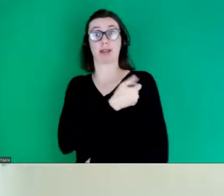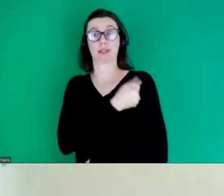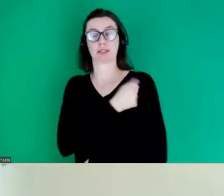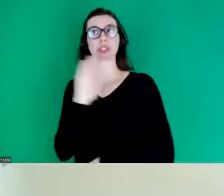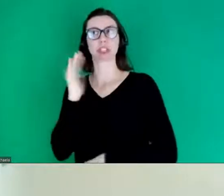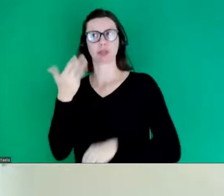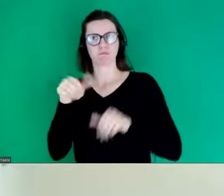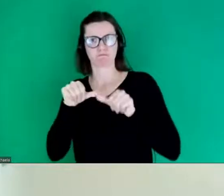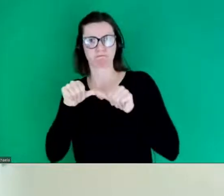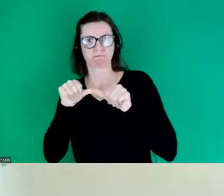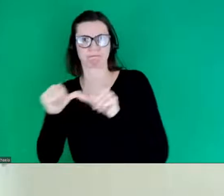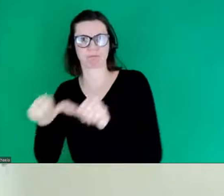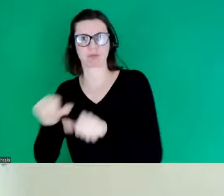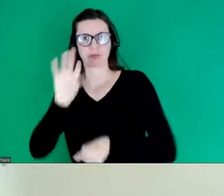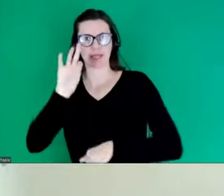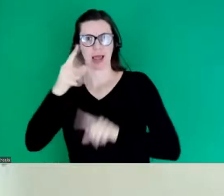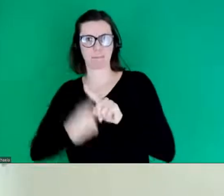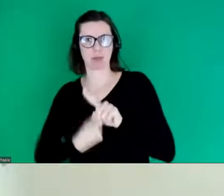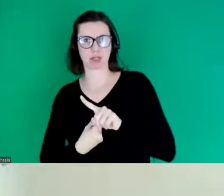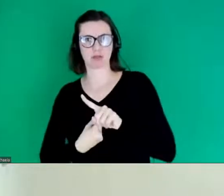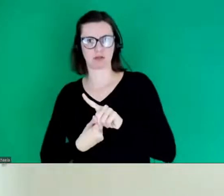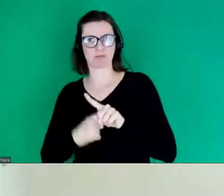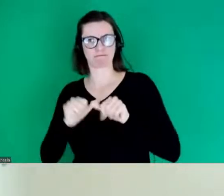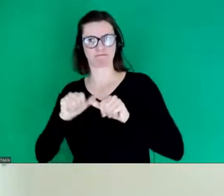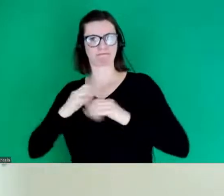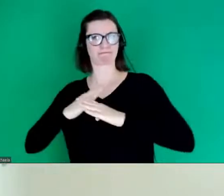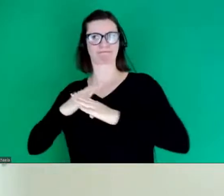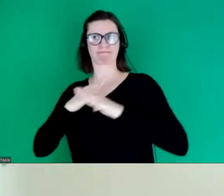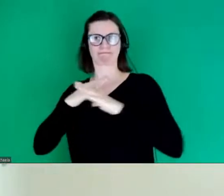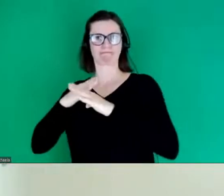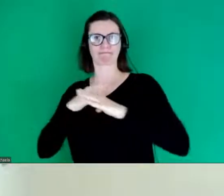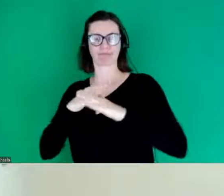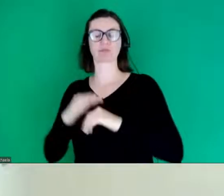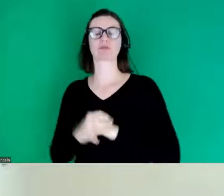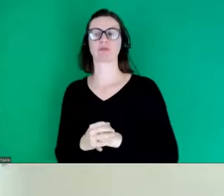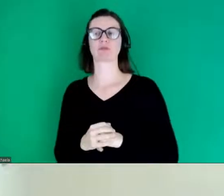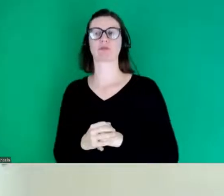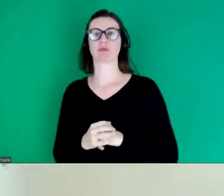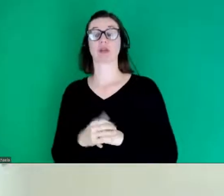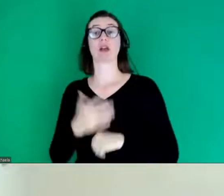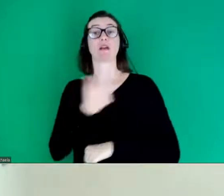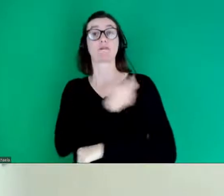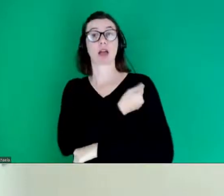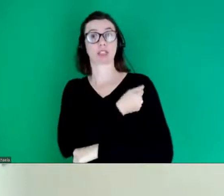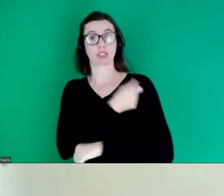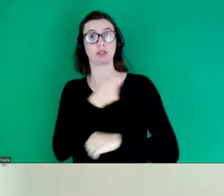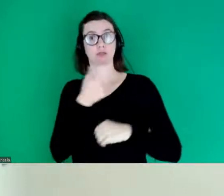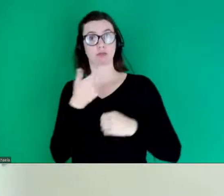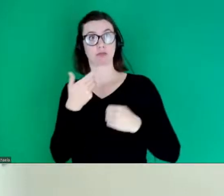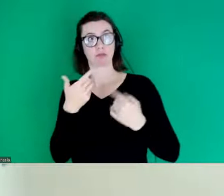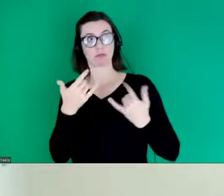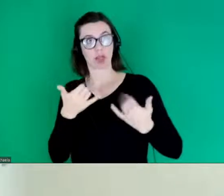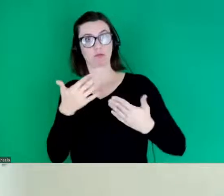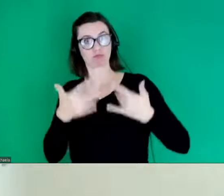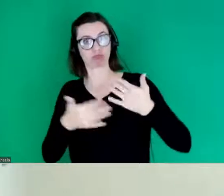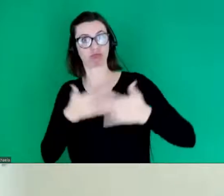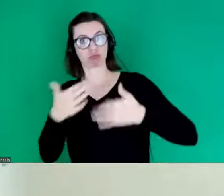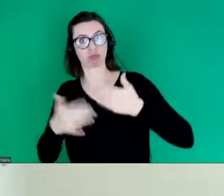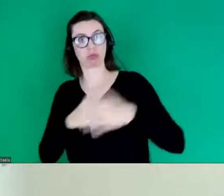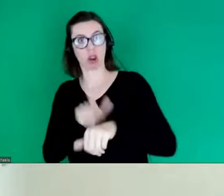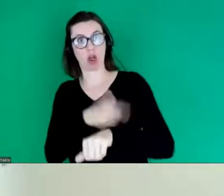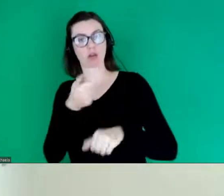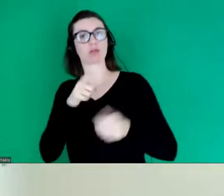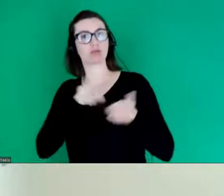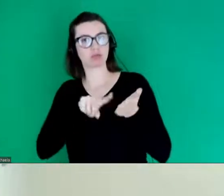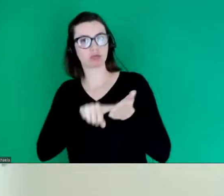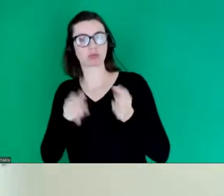last 9 months. Now, we're going to learn more about that as the vaccines have been around longer, and we're still searching for, well, how